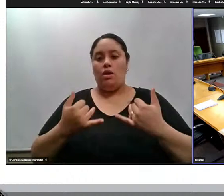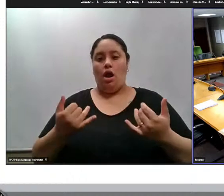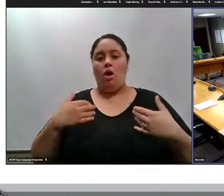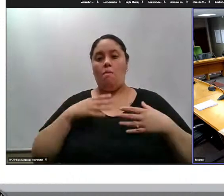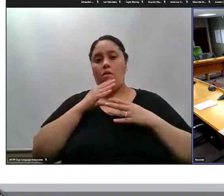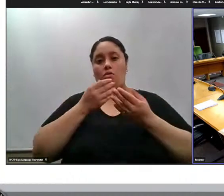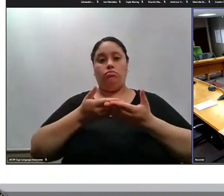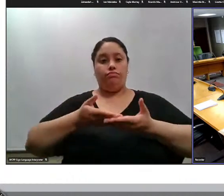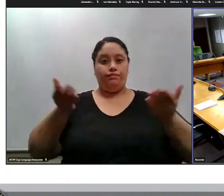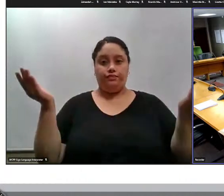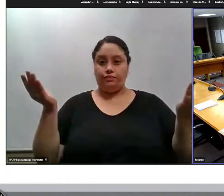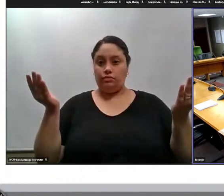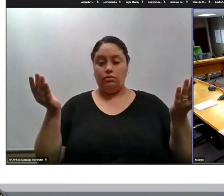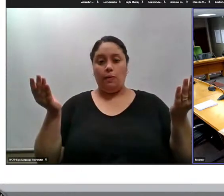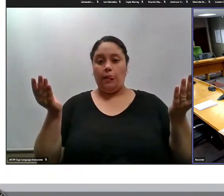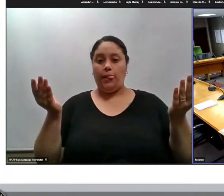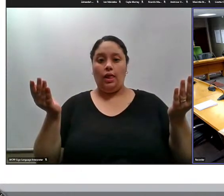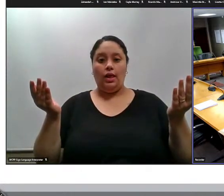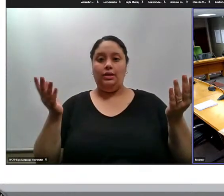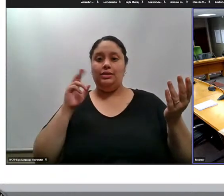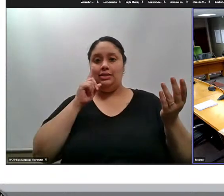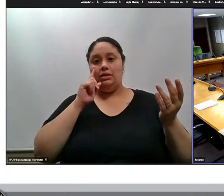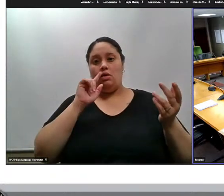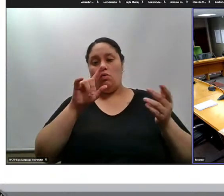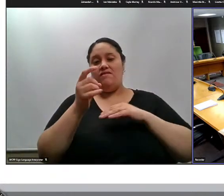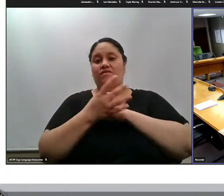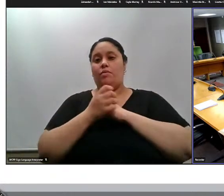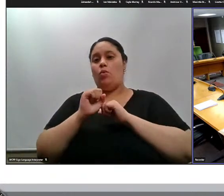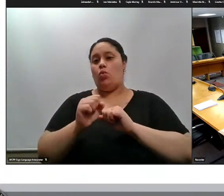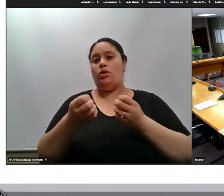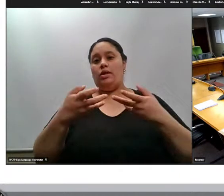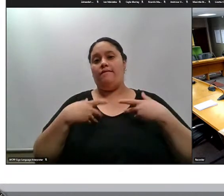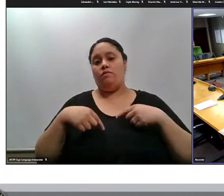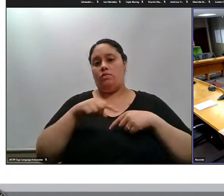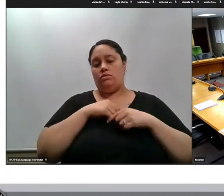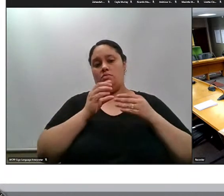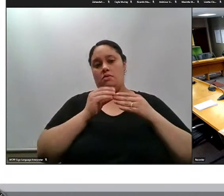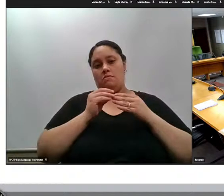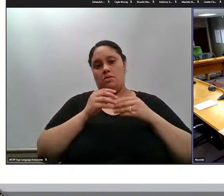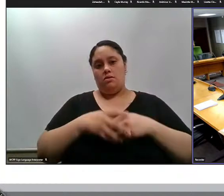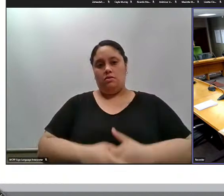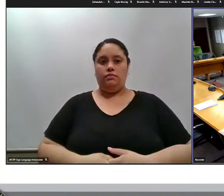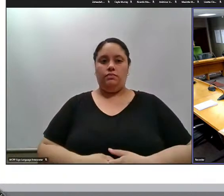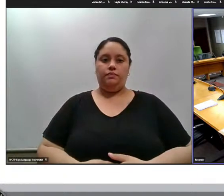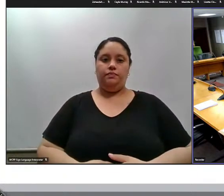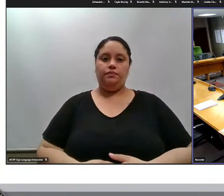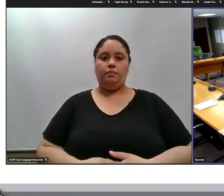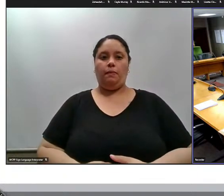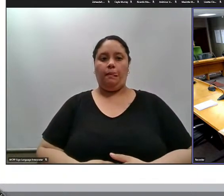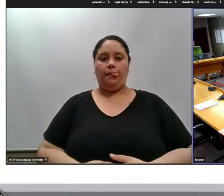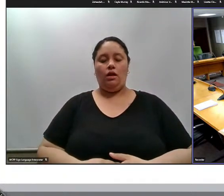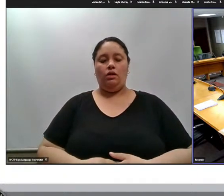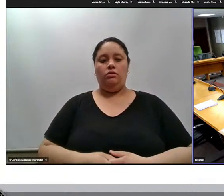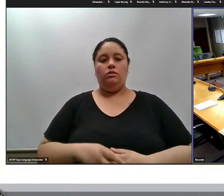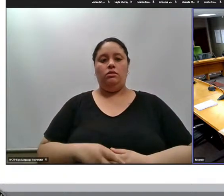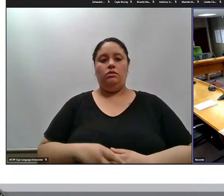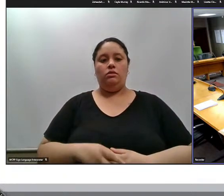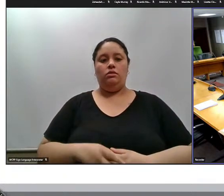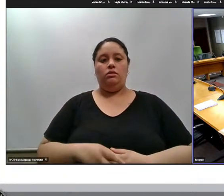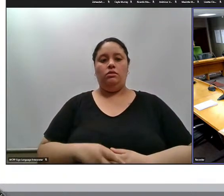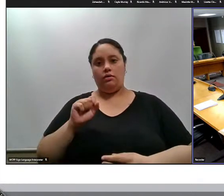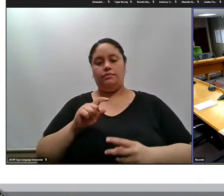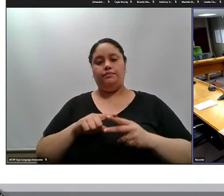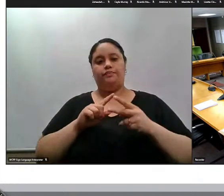the floor and see what the feedback is from members. I recognize Member Nkambabocha and then